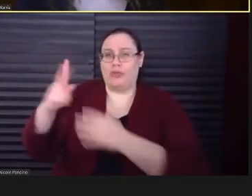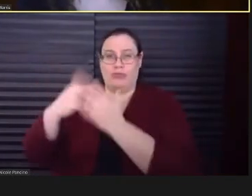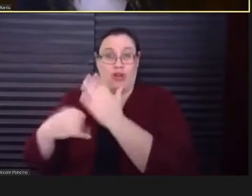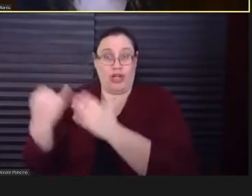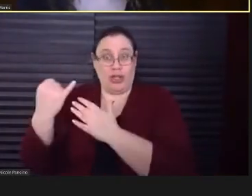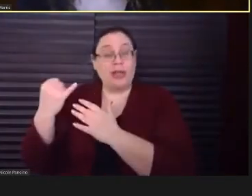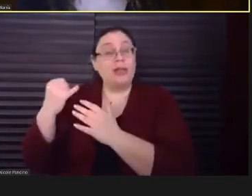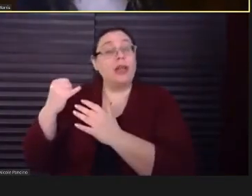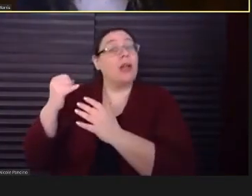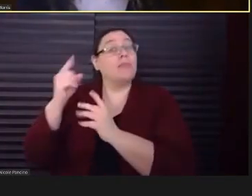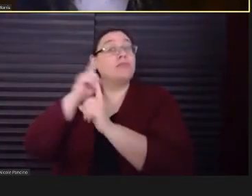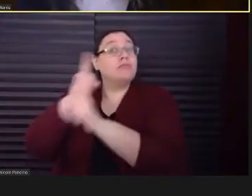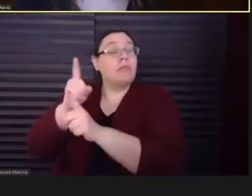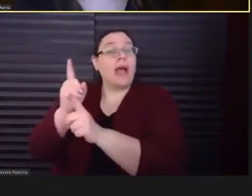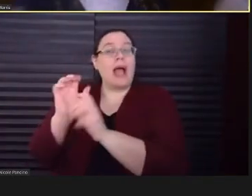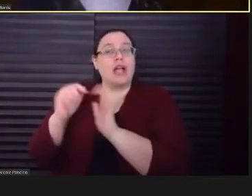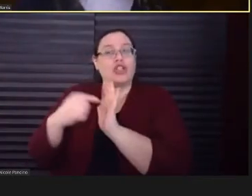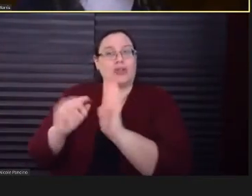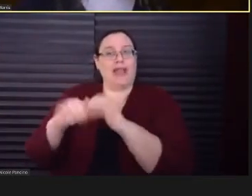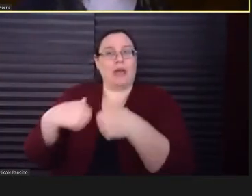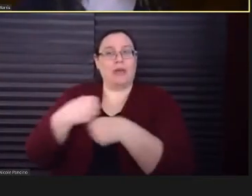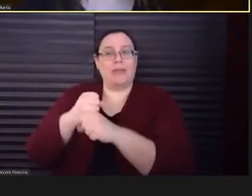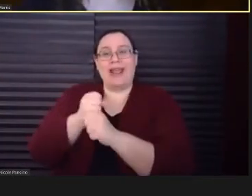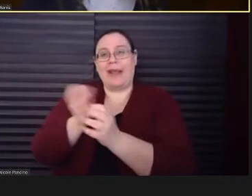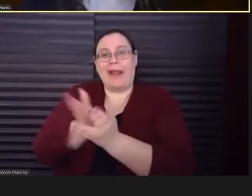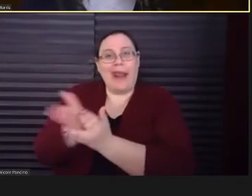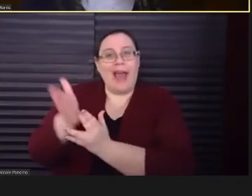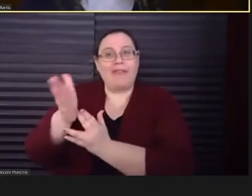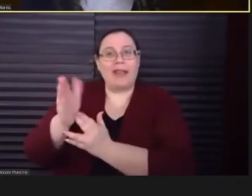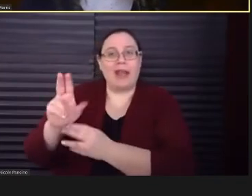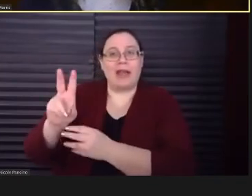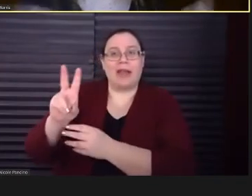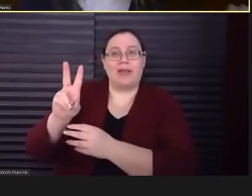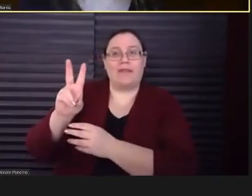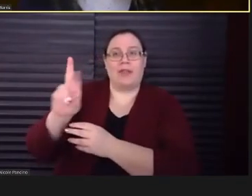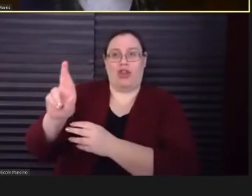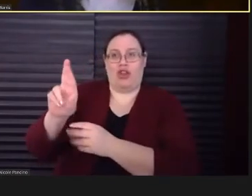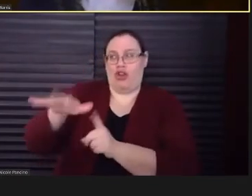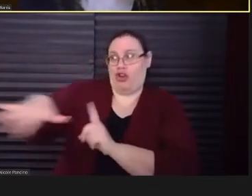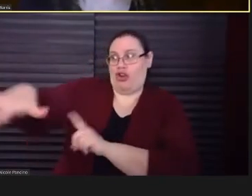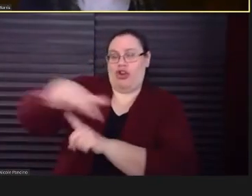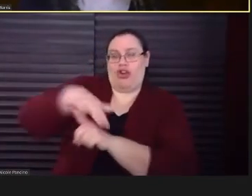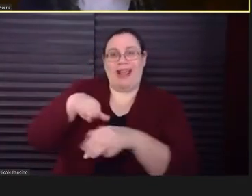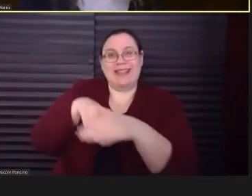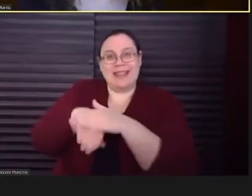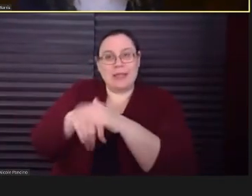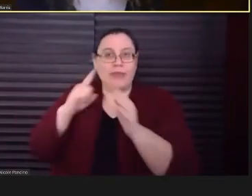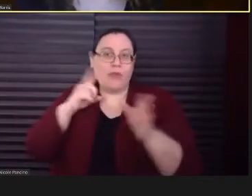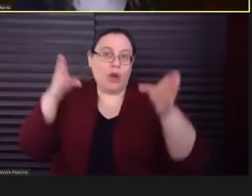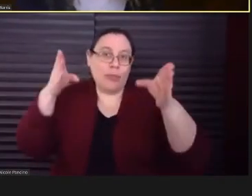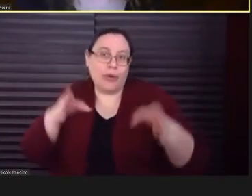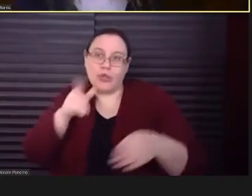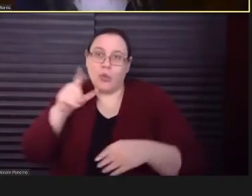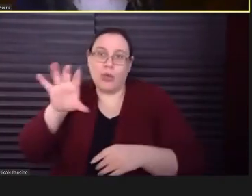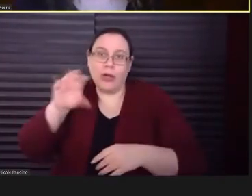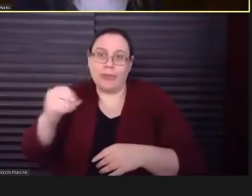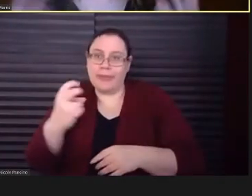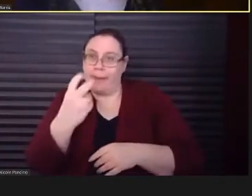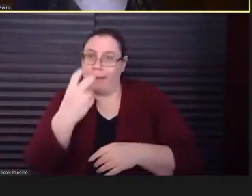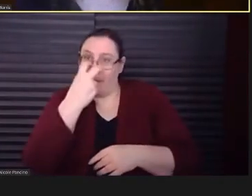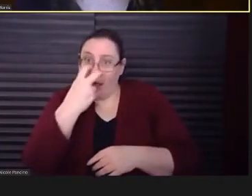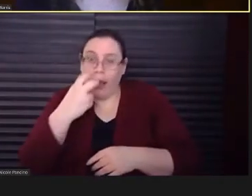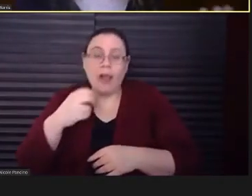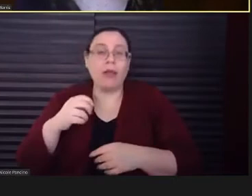show how to make navigating a virtual reality scene accessible to someone who is completely blind and